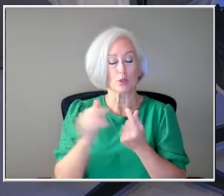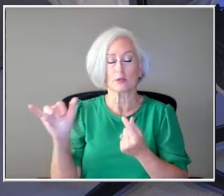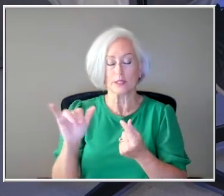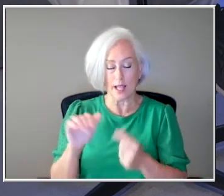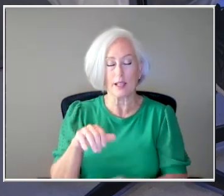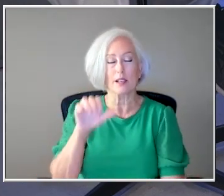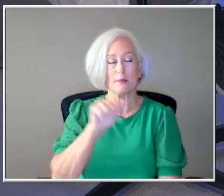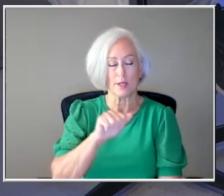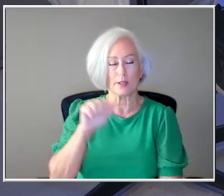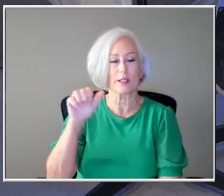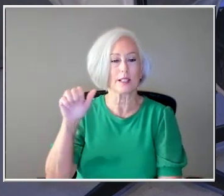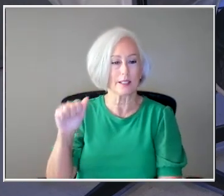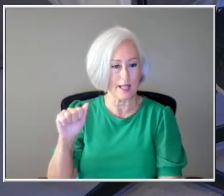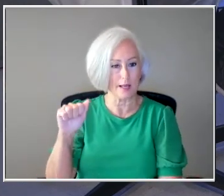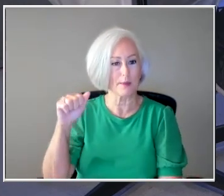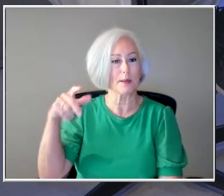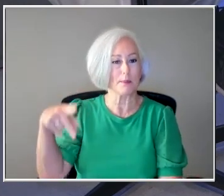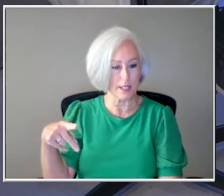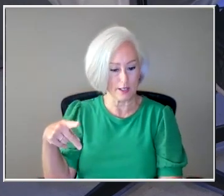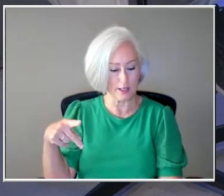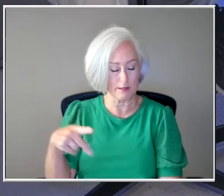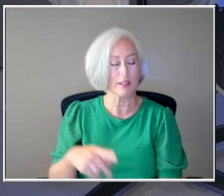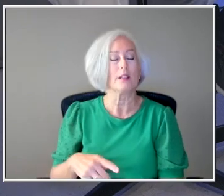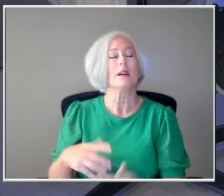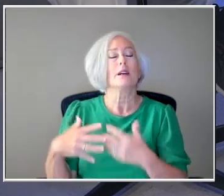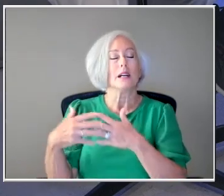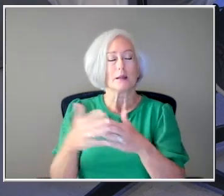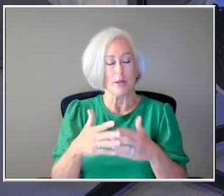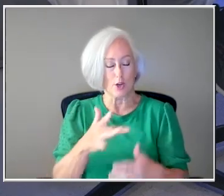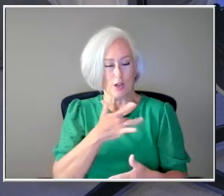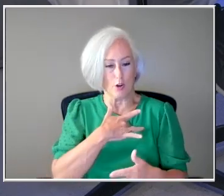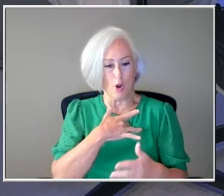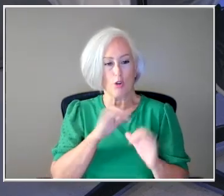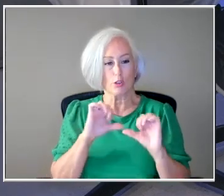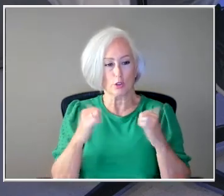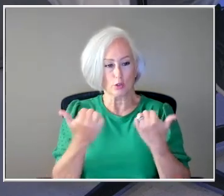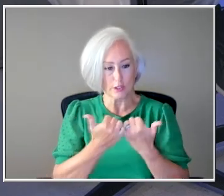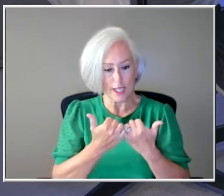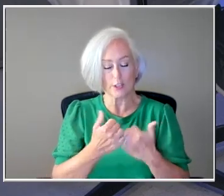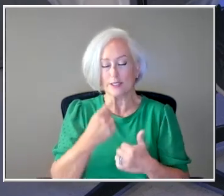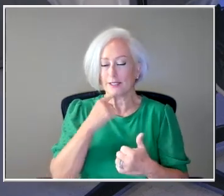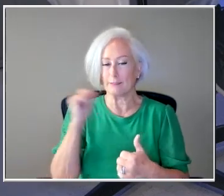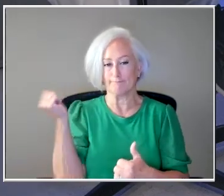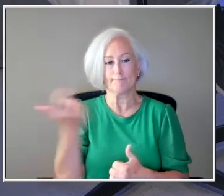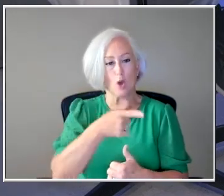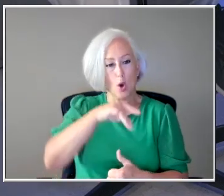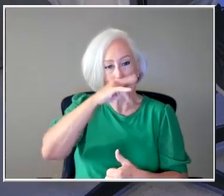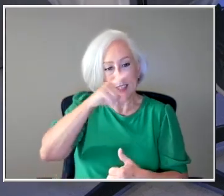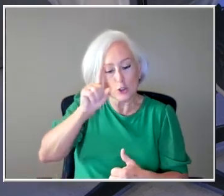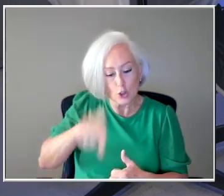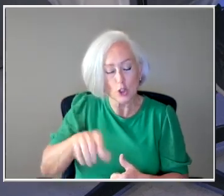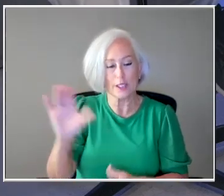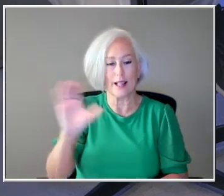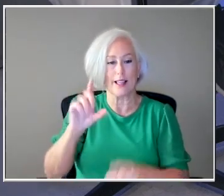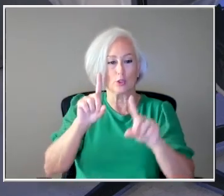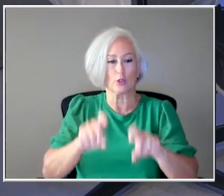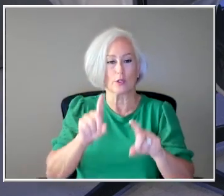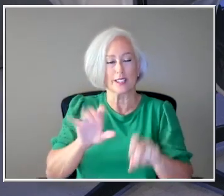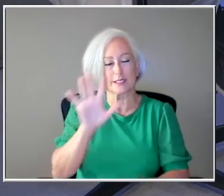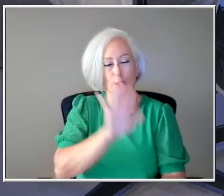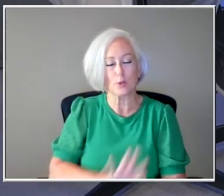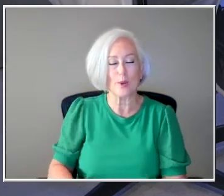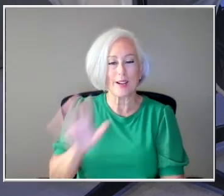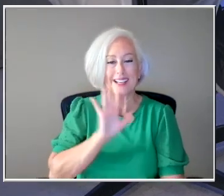Heart Association and the American College of Cardiology say that all kids need a cholesterol test around the age of 9. But Dr.